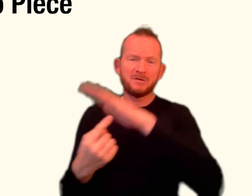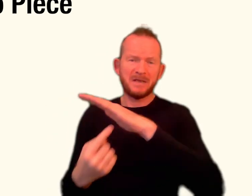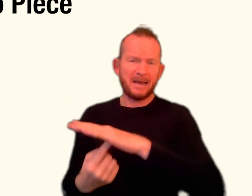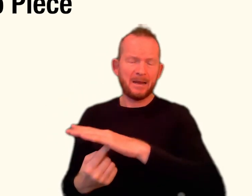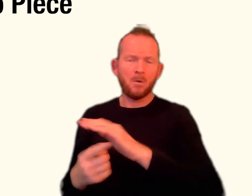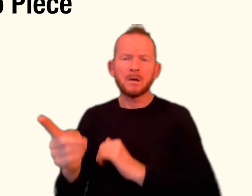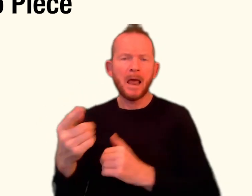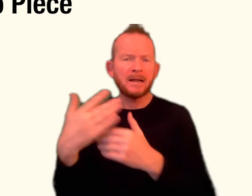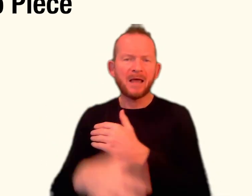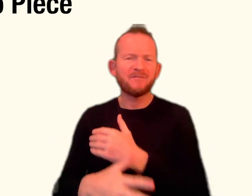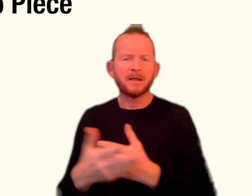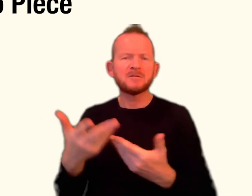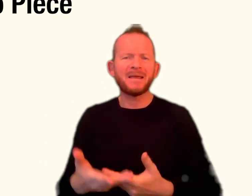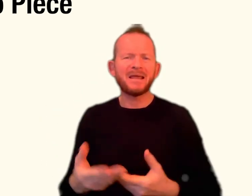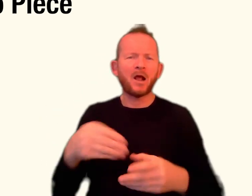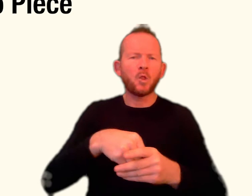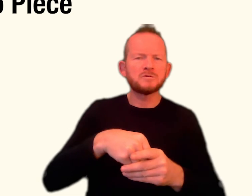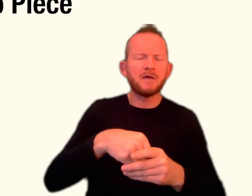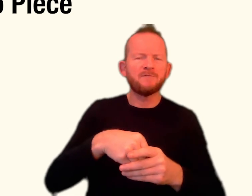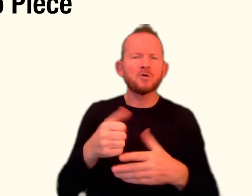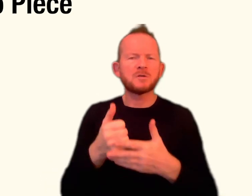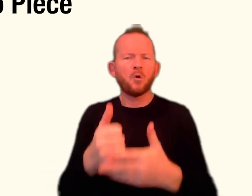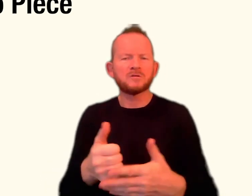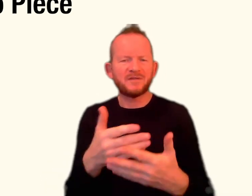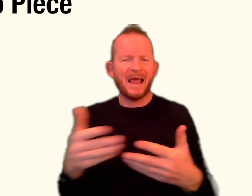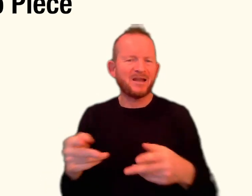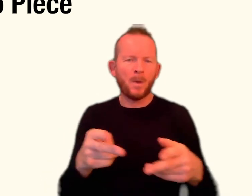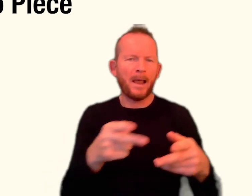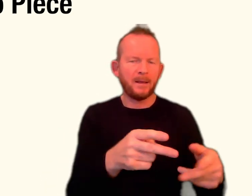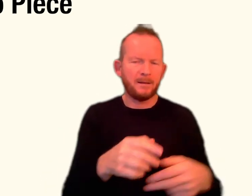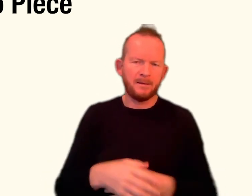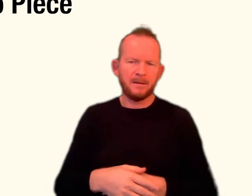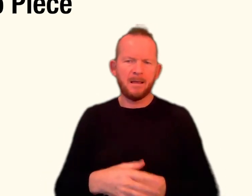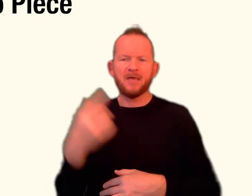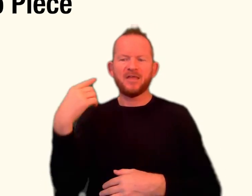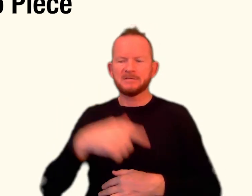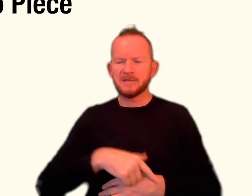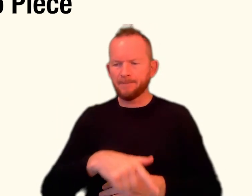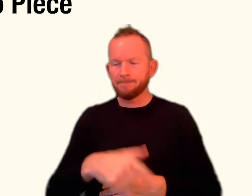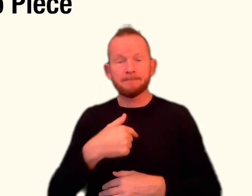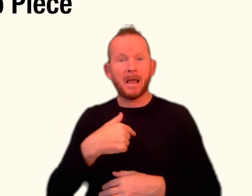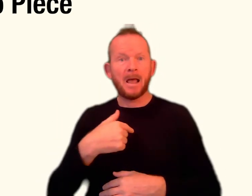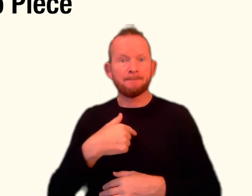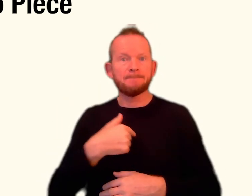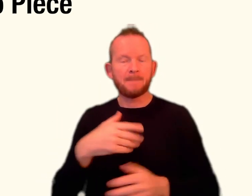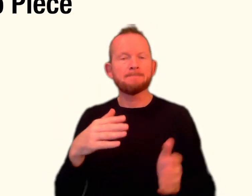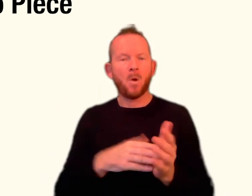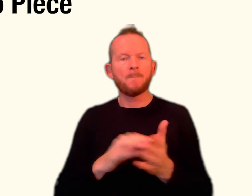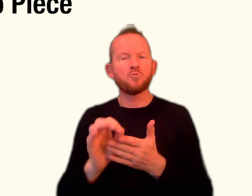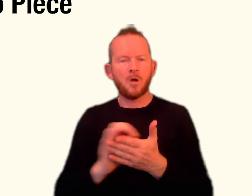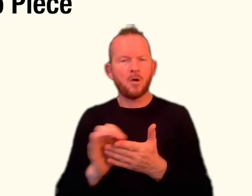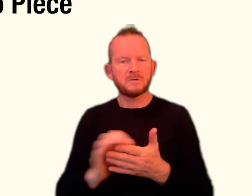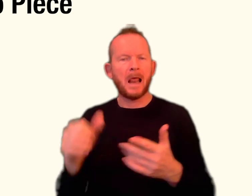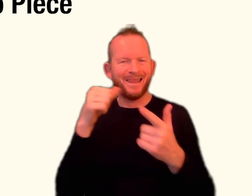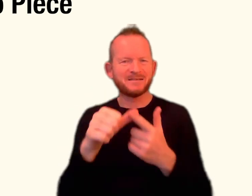about being inclusive or being supportive in any way. And at that time, my mum wrote quite a few letters